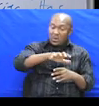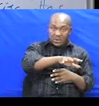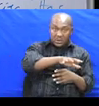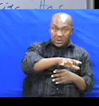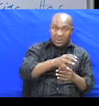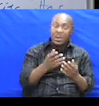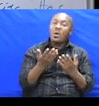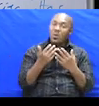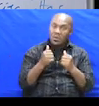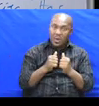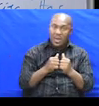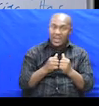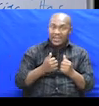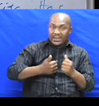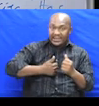self-supporting.